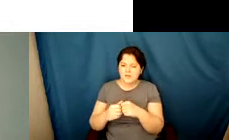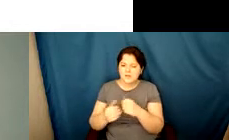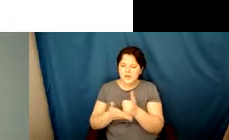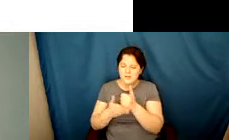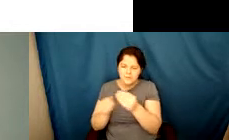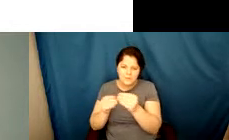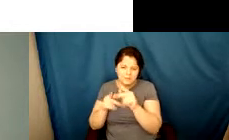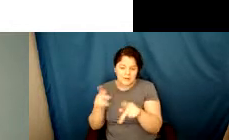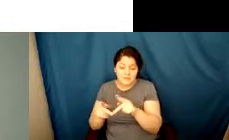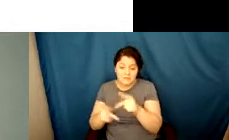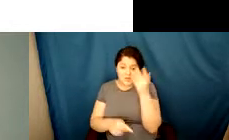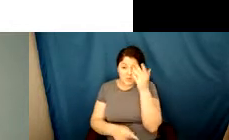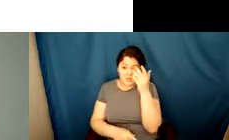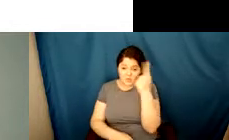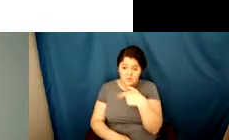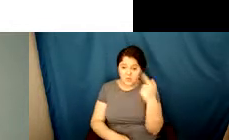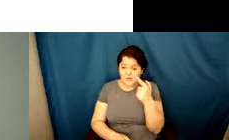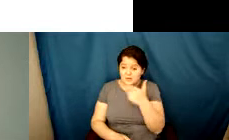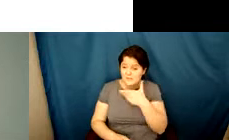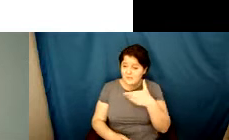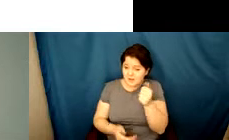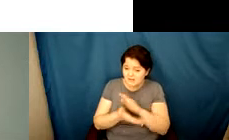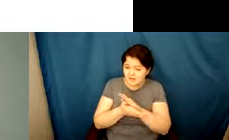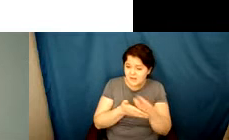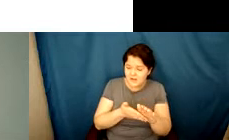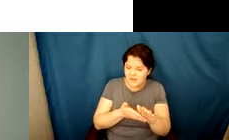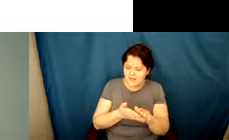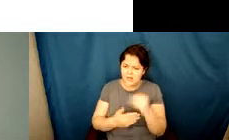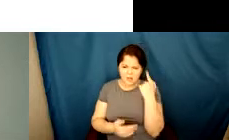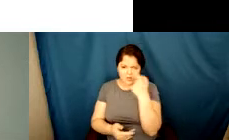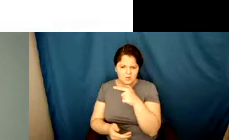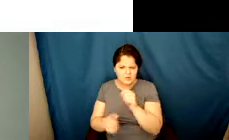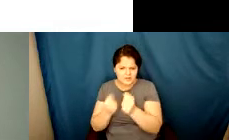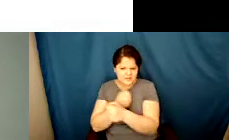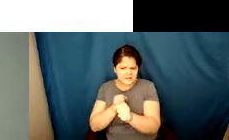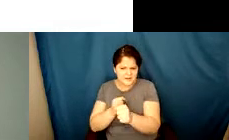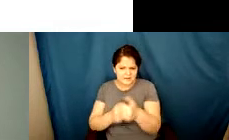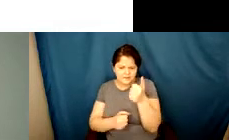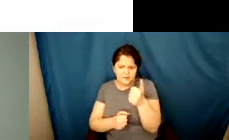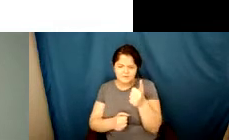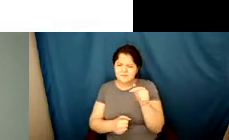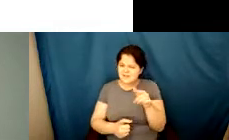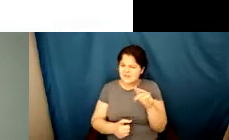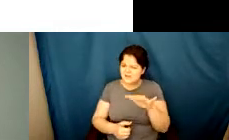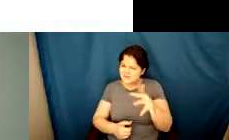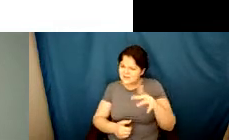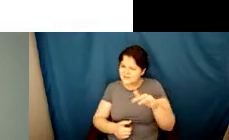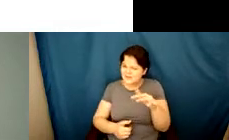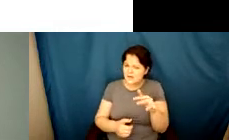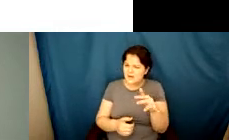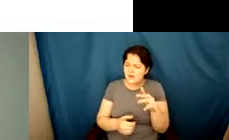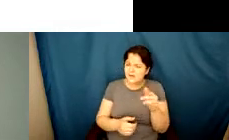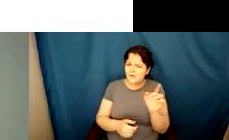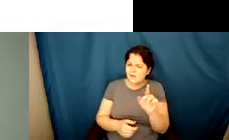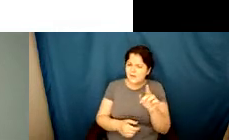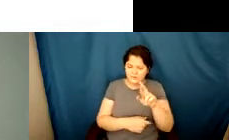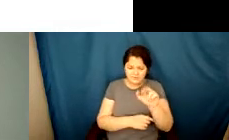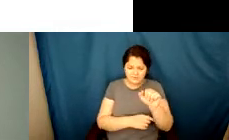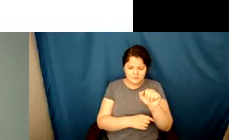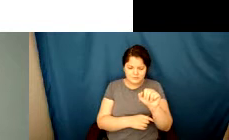more pleasant, and it just looks safer. It's always a little dodgy right where Raleigh turns around the trains that are